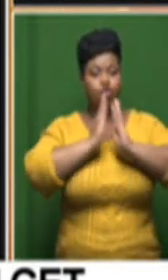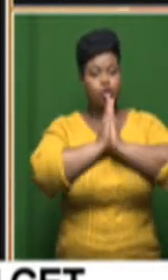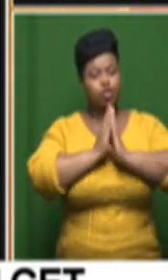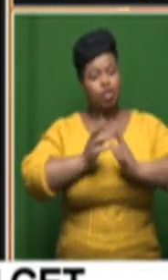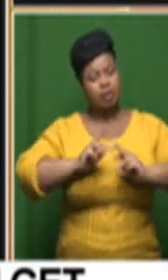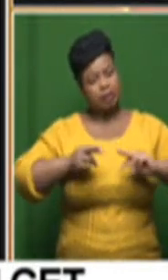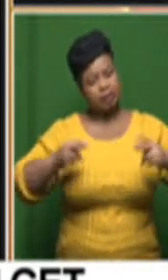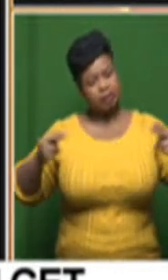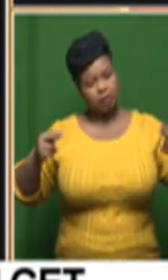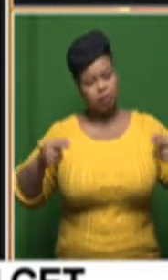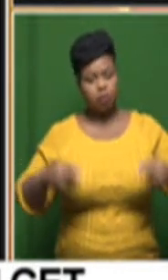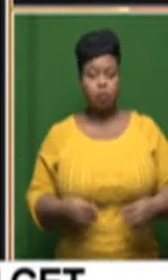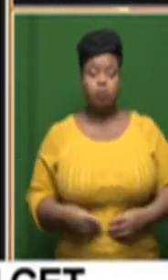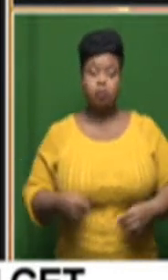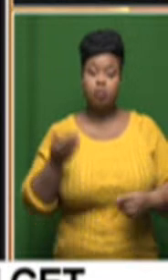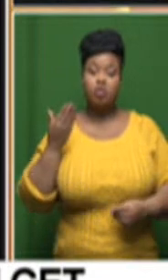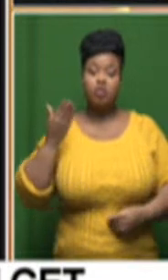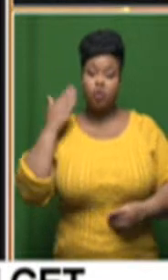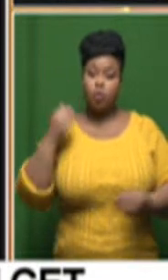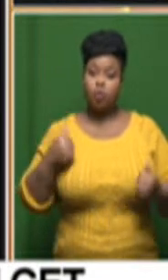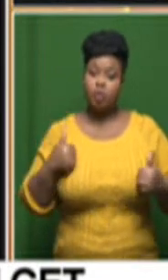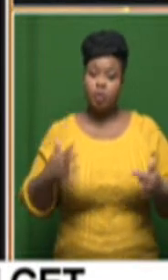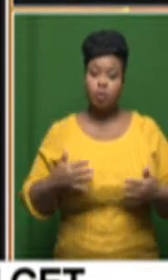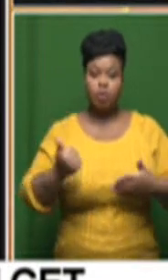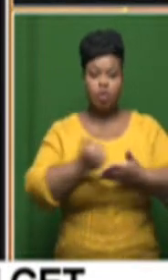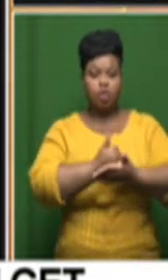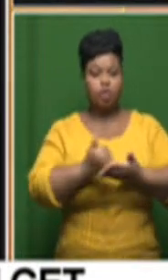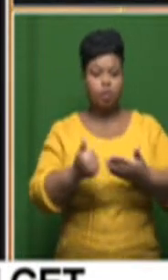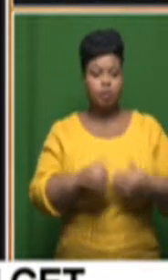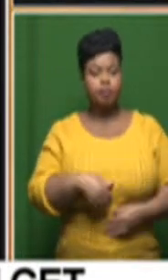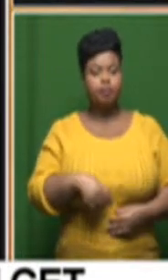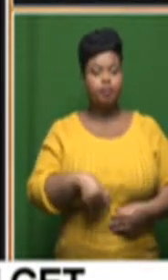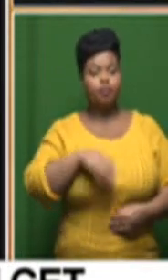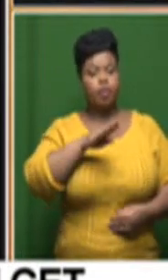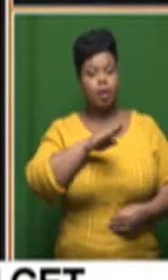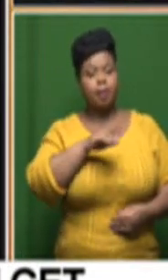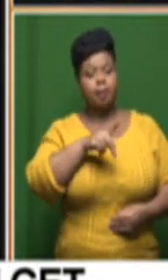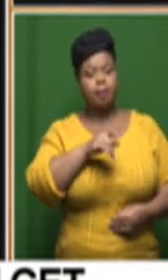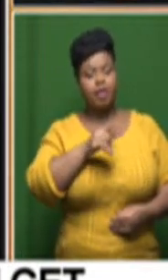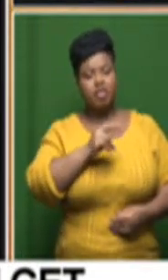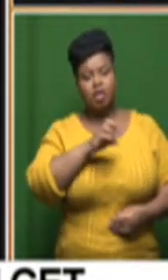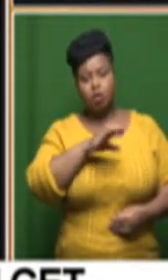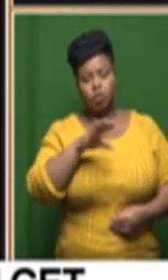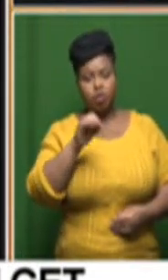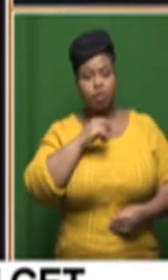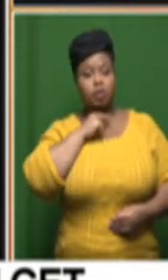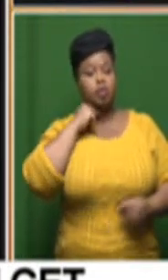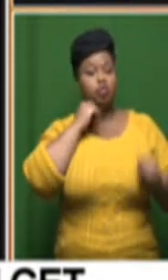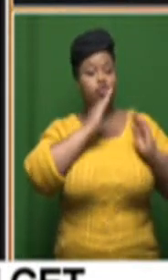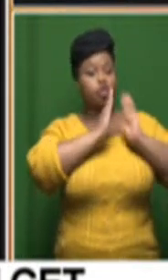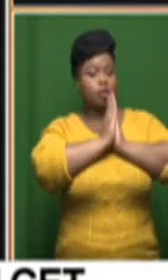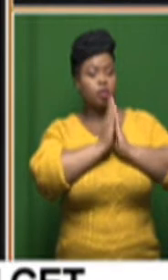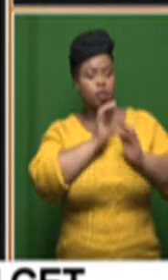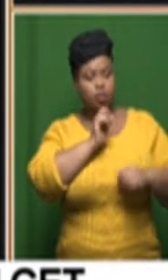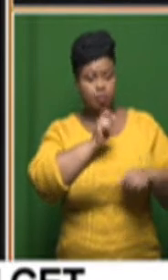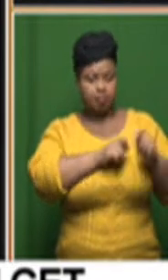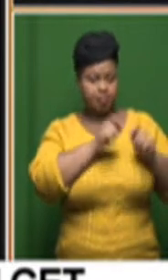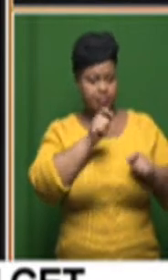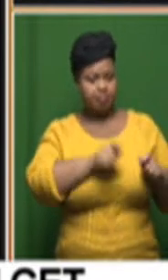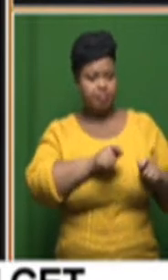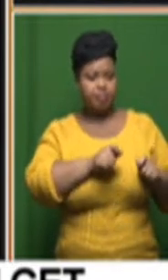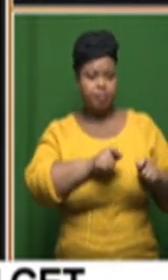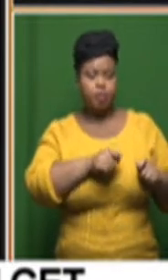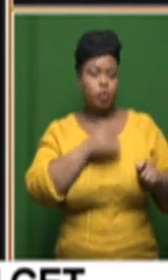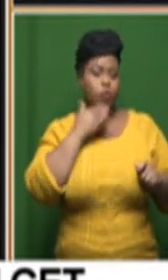organization, when we started with the registration, it was our Pentecost ceremonies where people